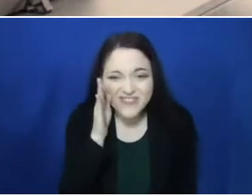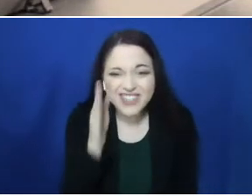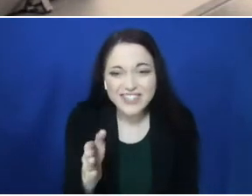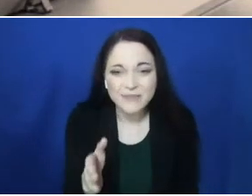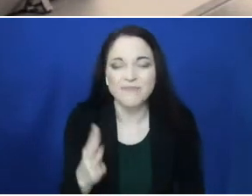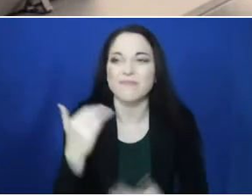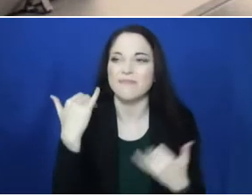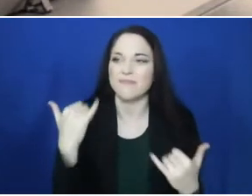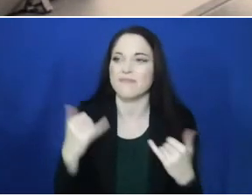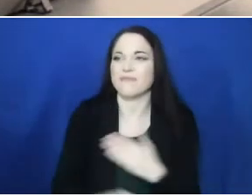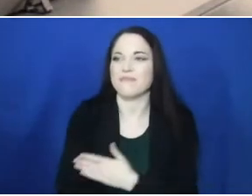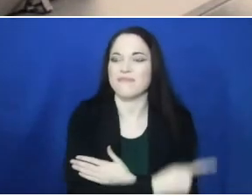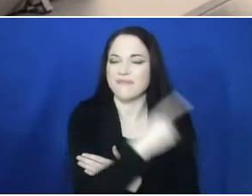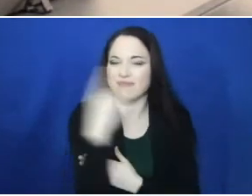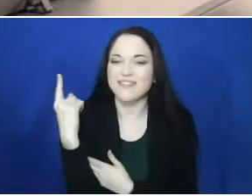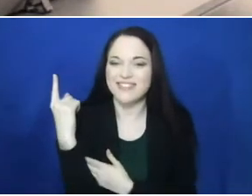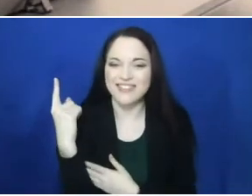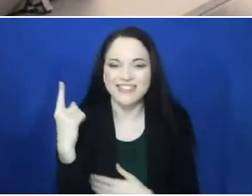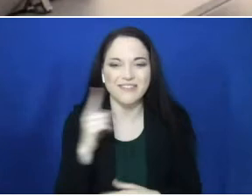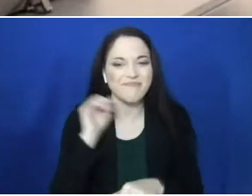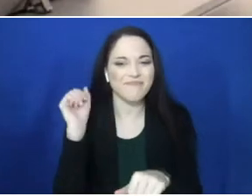This is the day that the